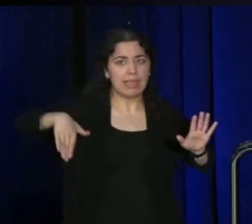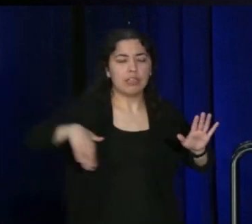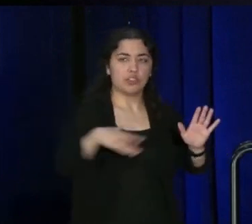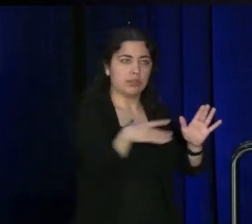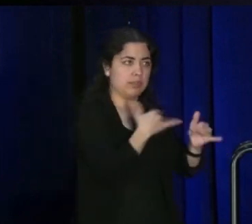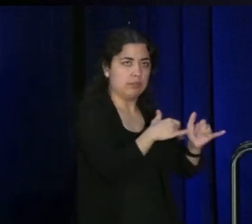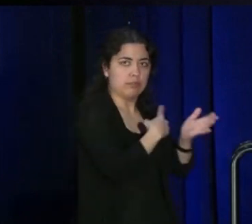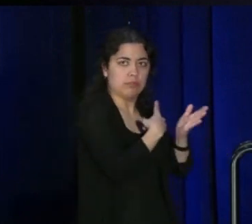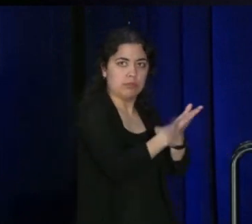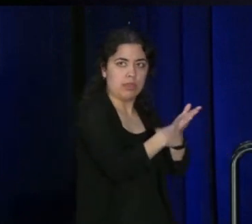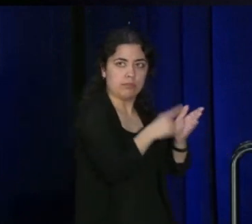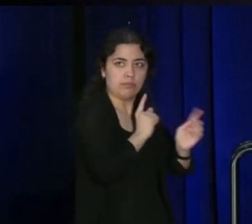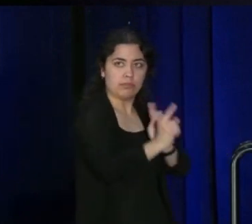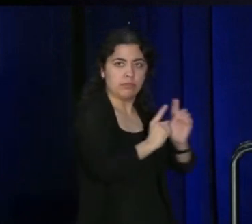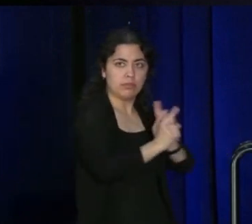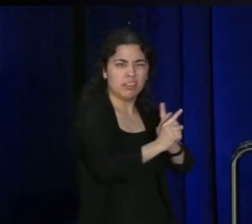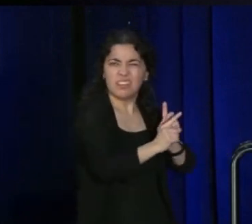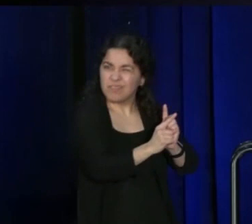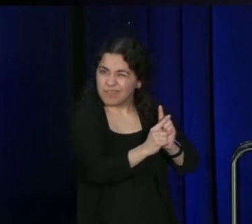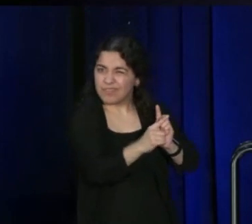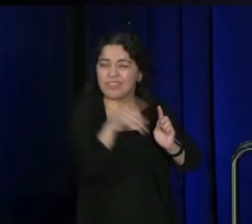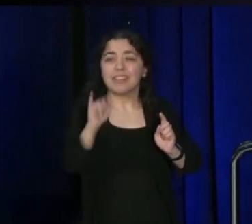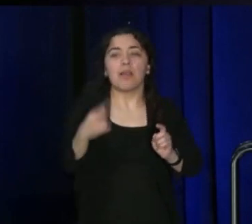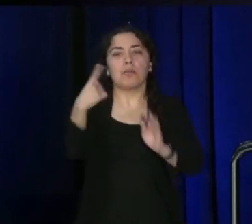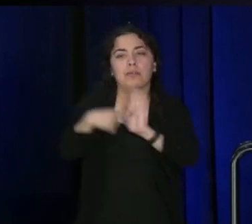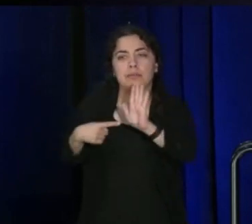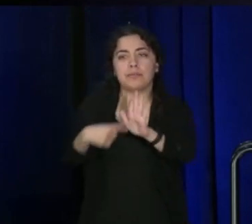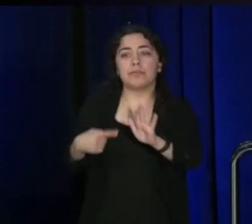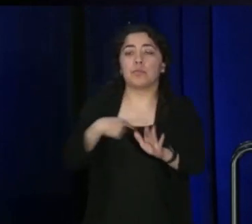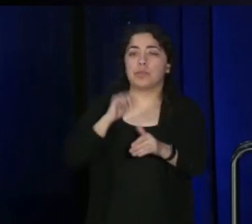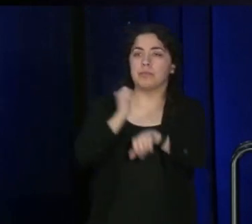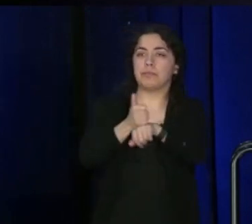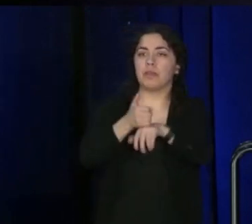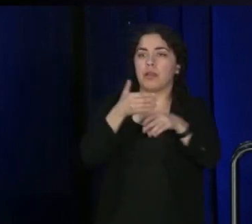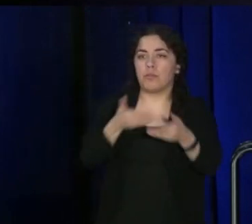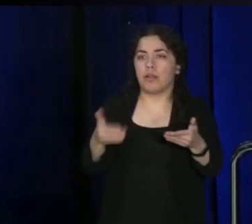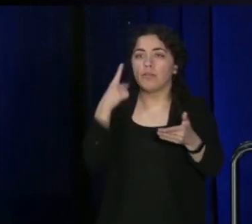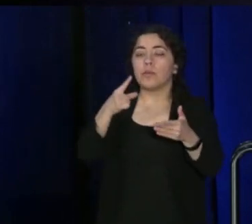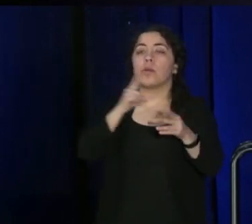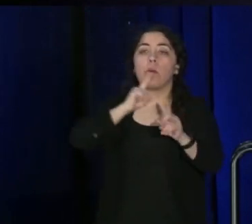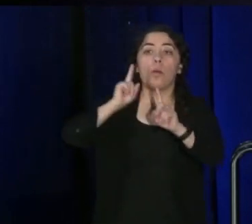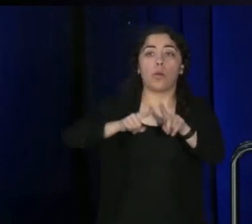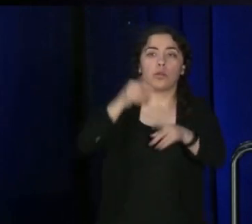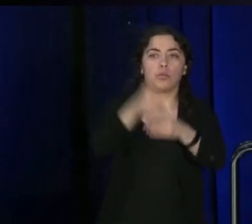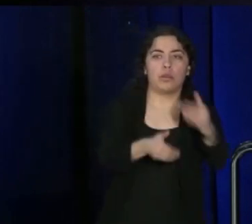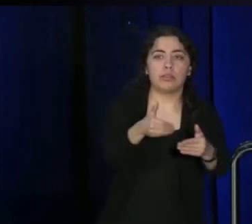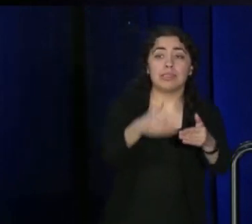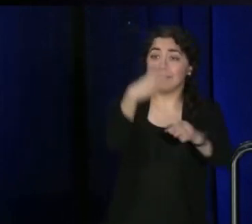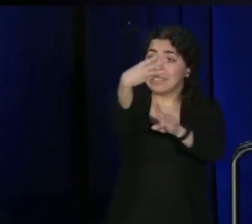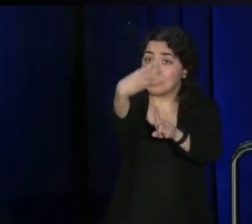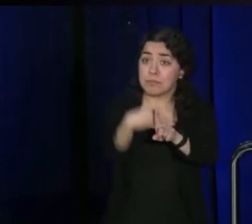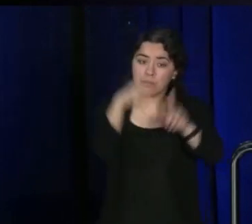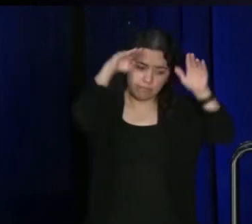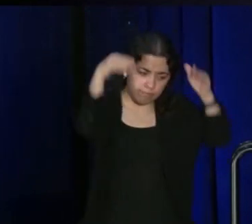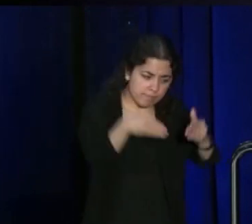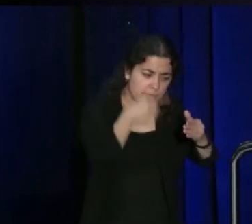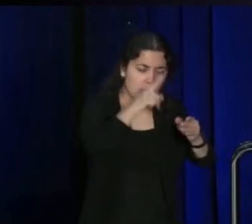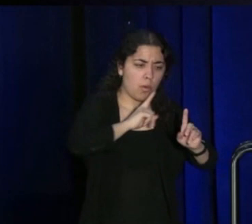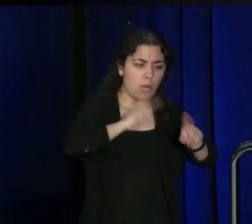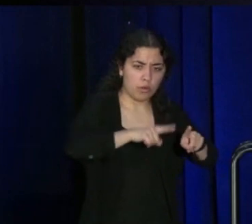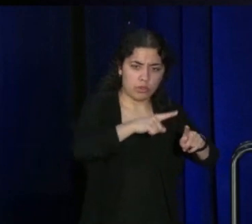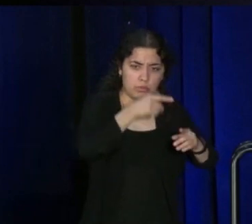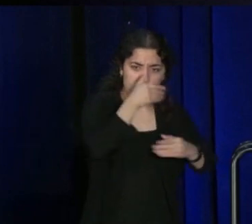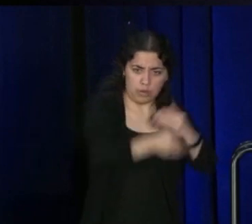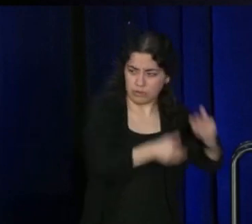built a product. It was for order processing. And we built for 6 months on this really interesting way of doing order processing. And it was perfect,